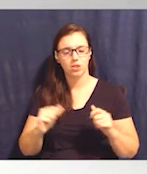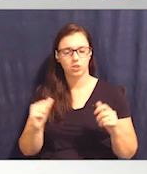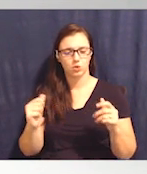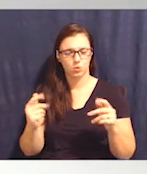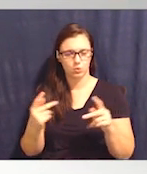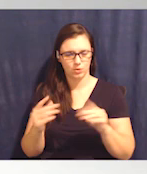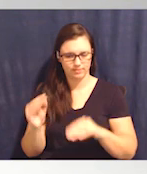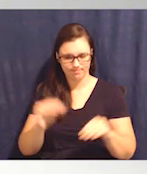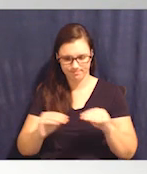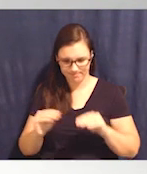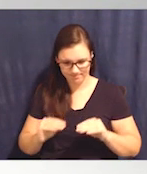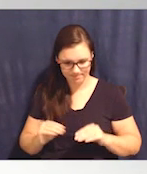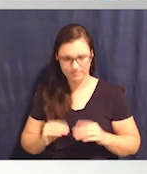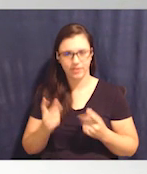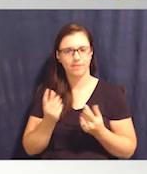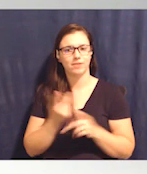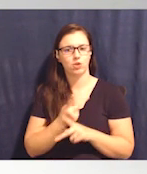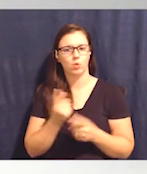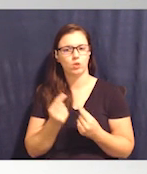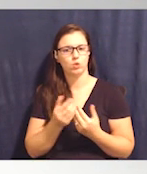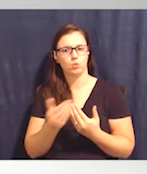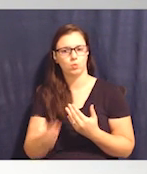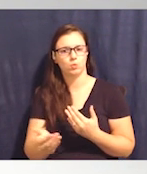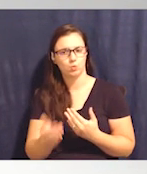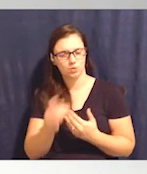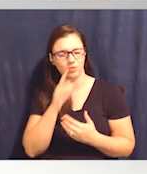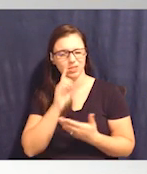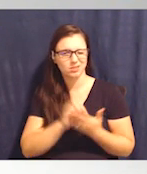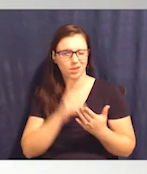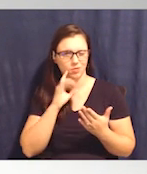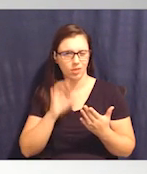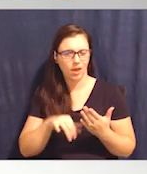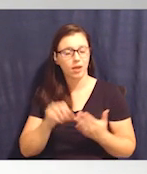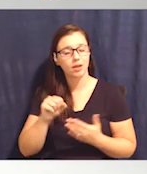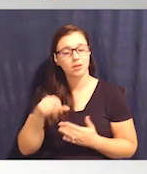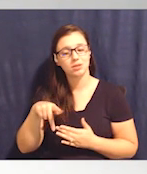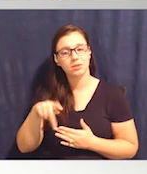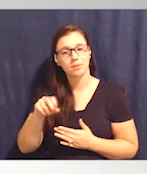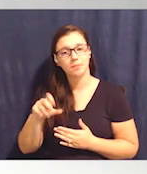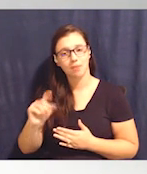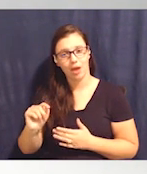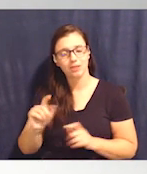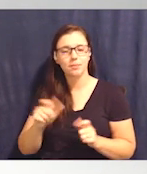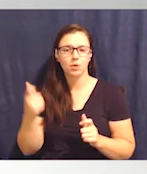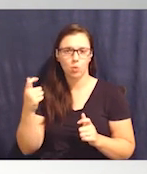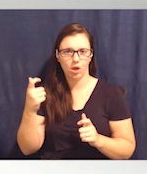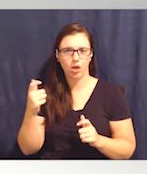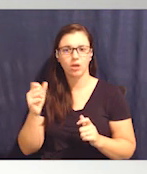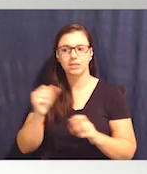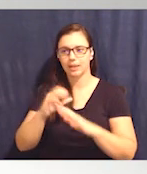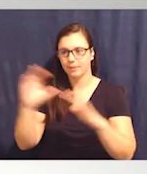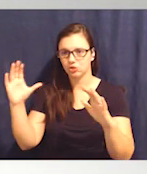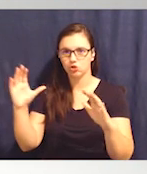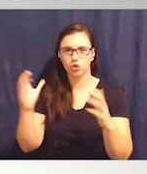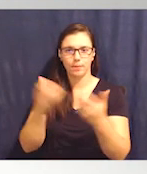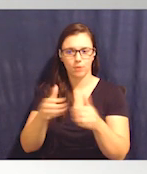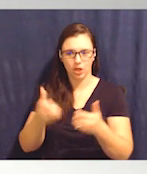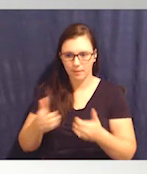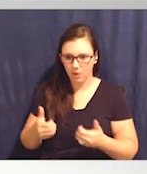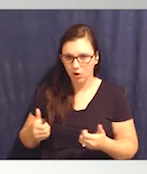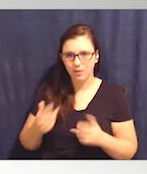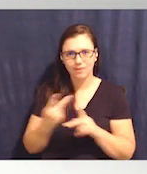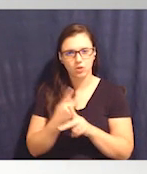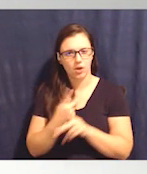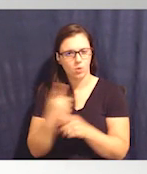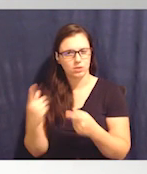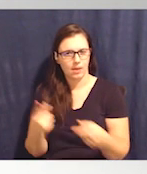really designed to do. Like I said, Spot is the bigger one, taking a picture, breaking it apart, figuring out what's happening. Again, I like this. The other